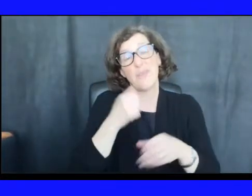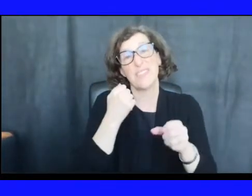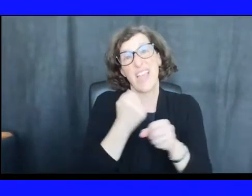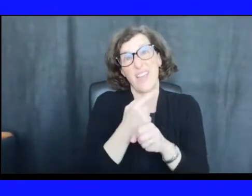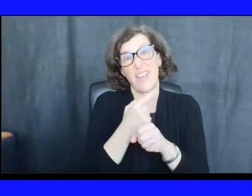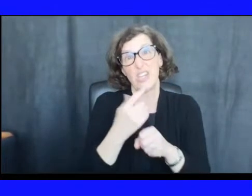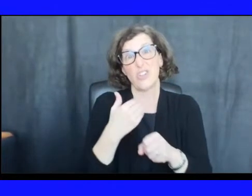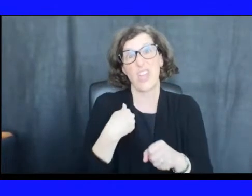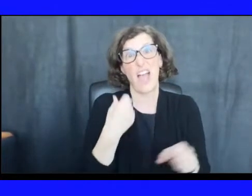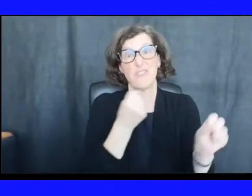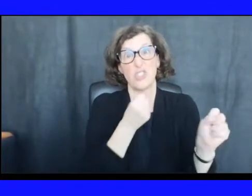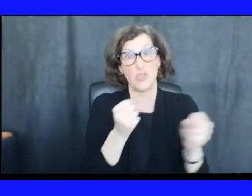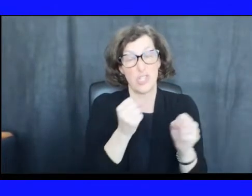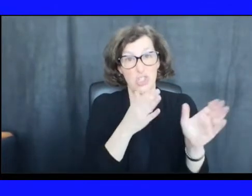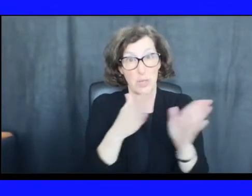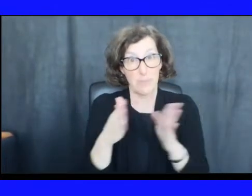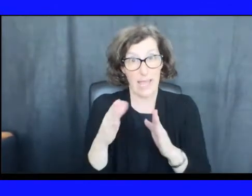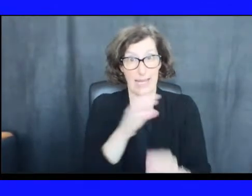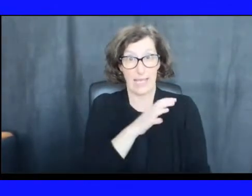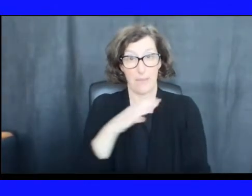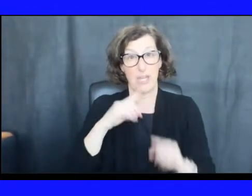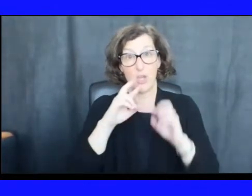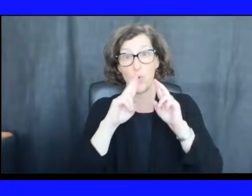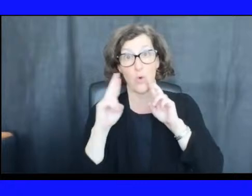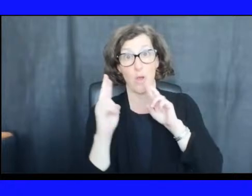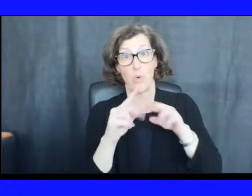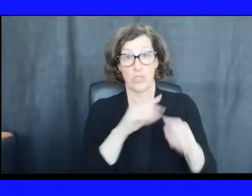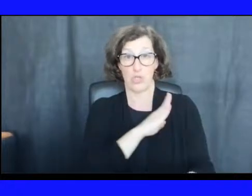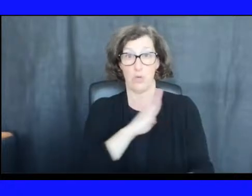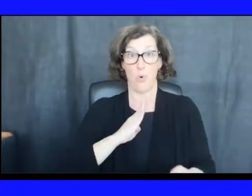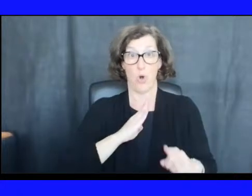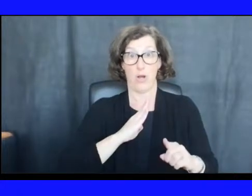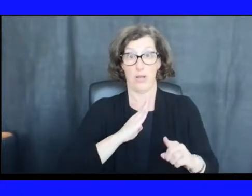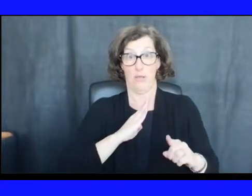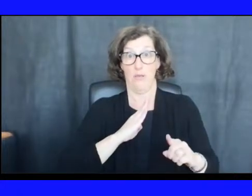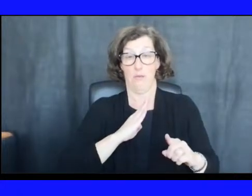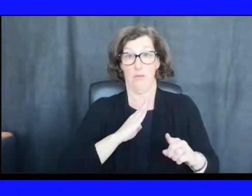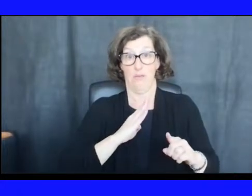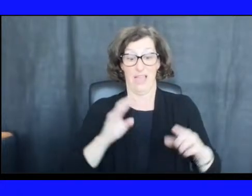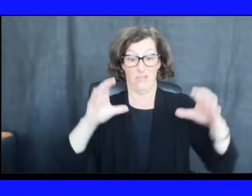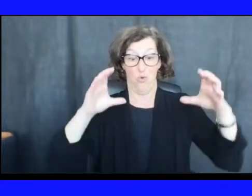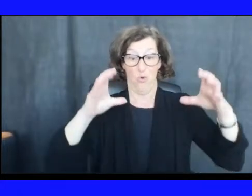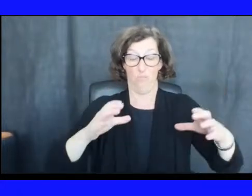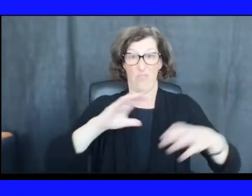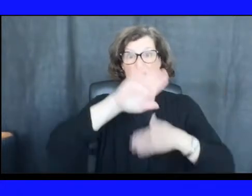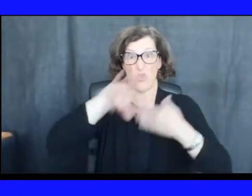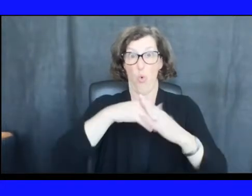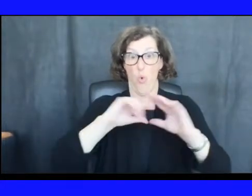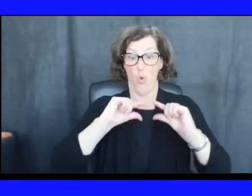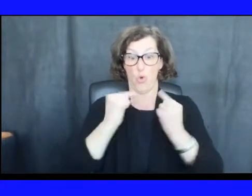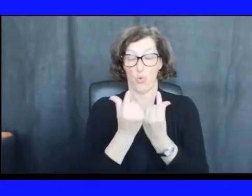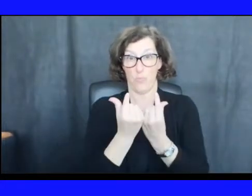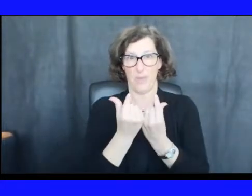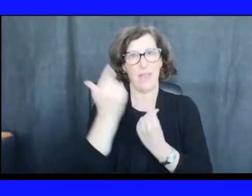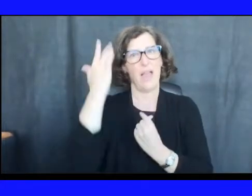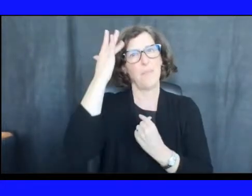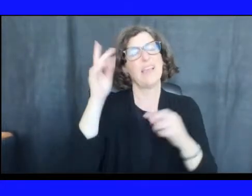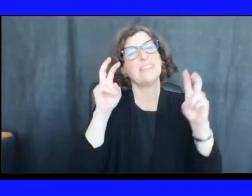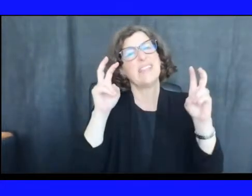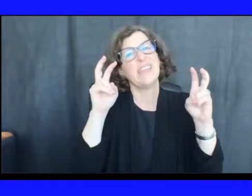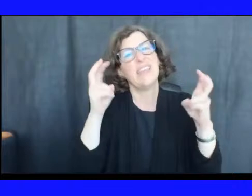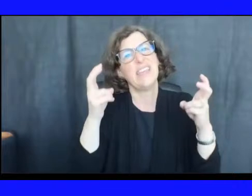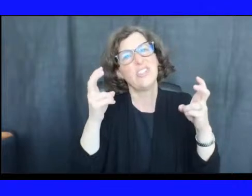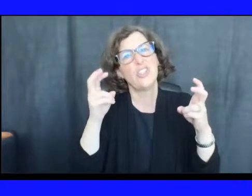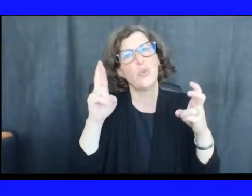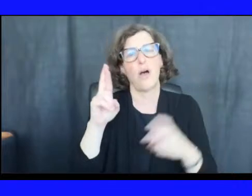board materials, but I don't think that's the same as really saying, we have clear strategic